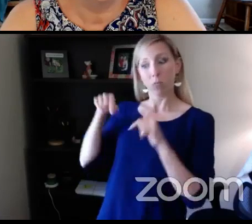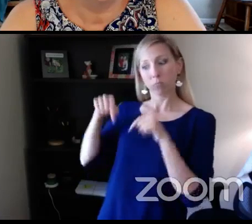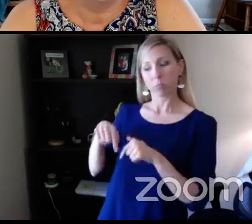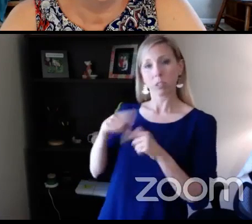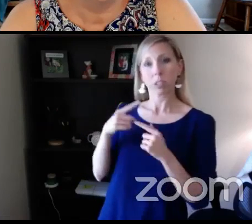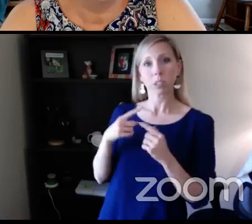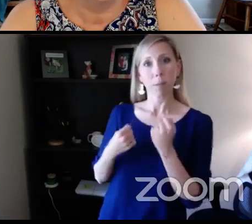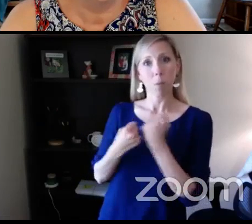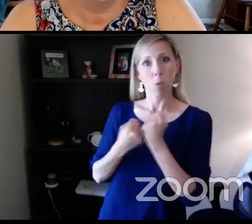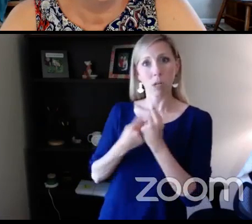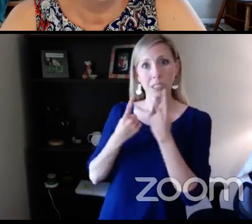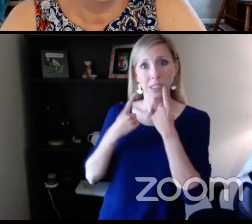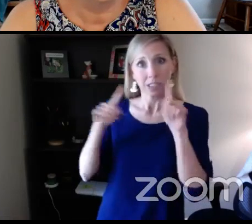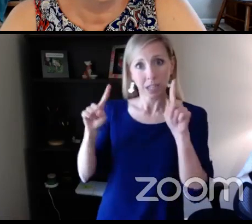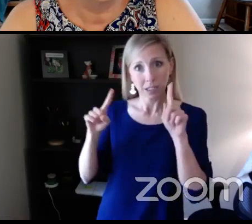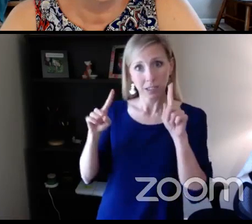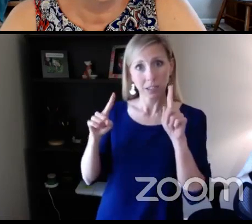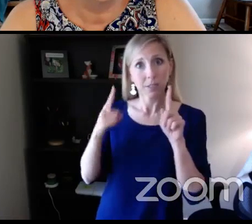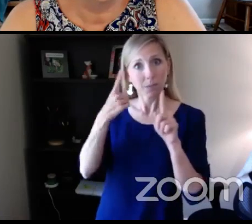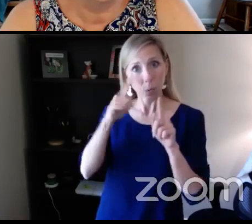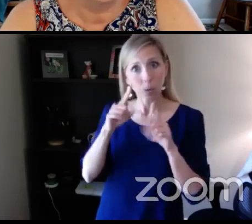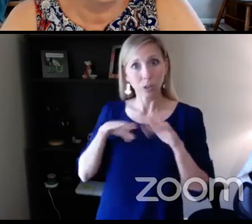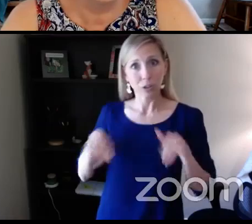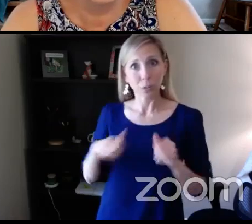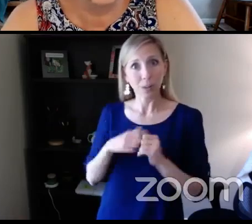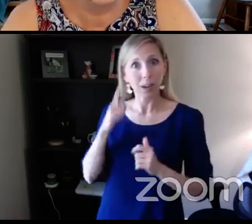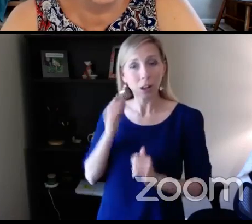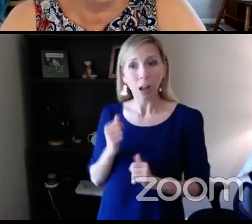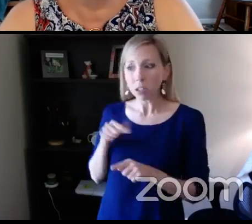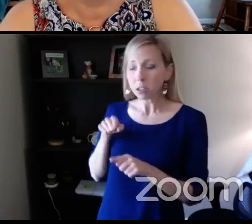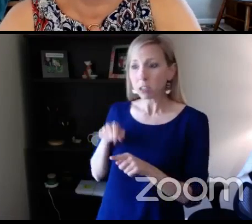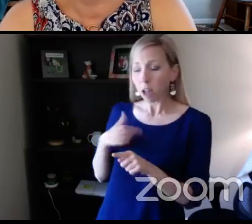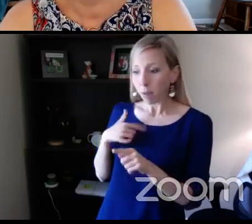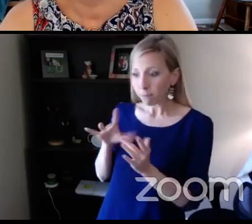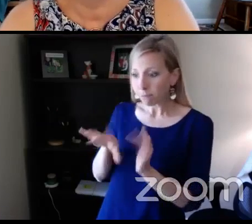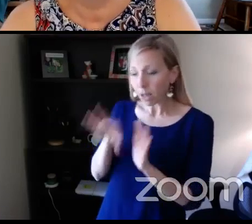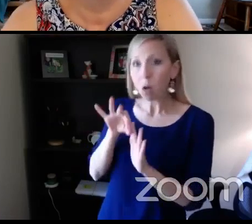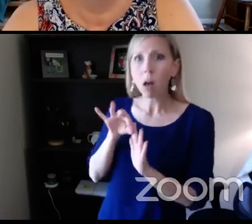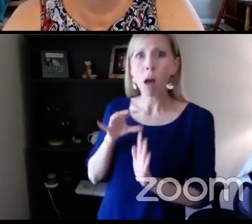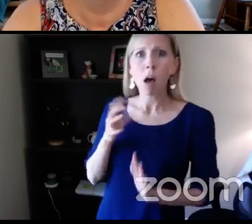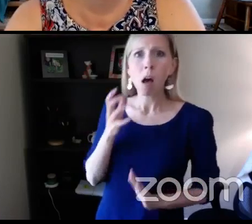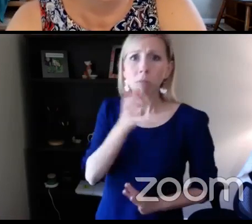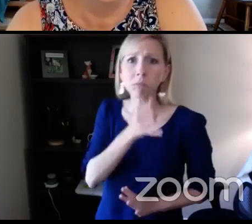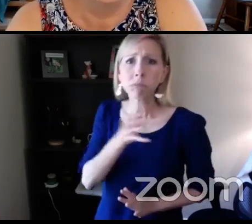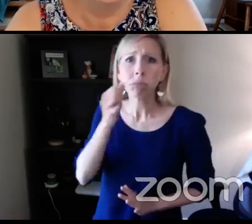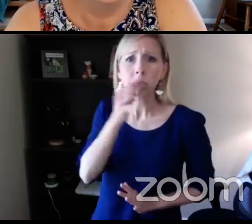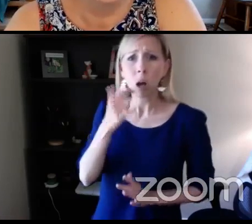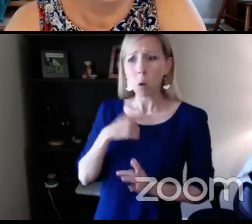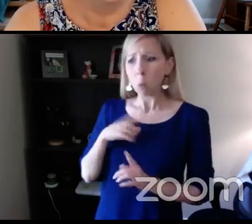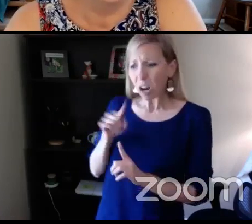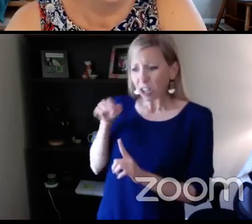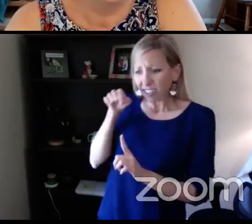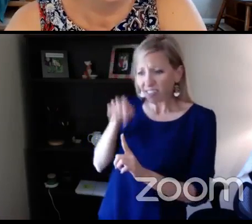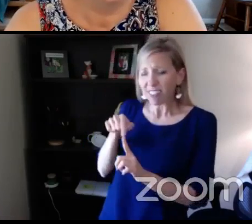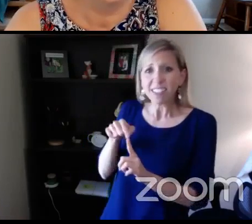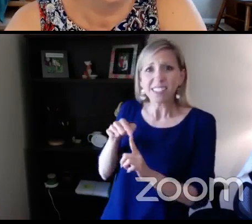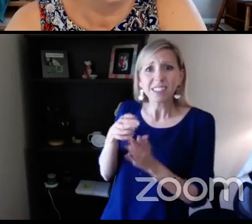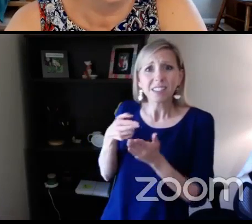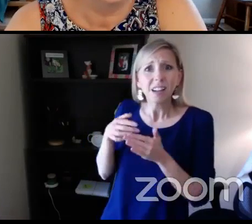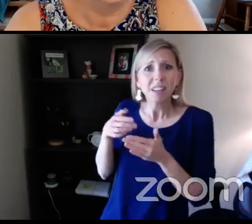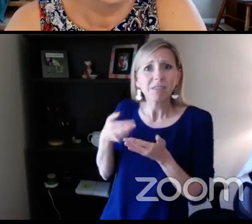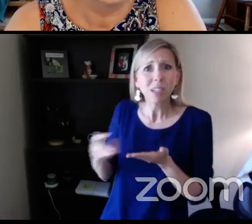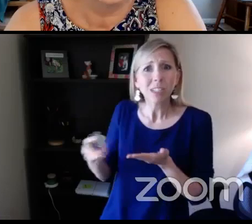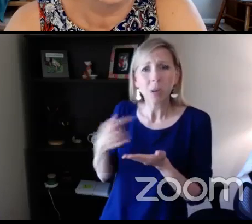with Hearing Loss website, I thought, wow, where has this been all my career? So we have lots